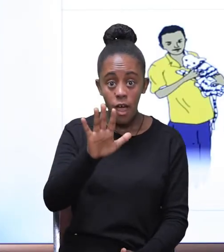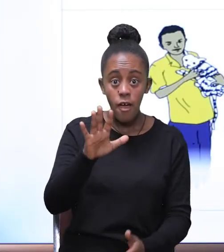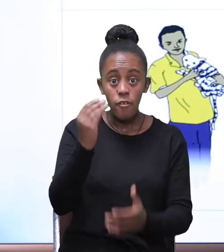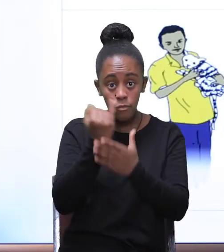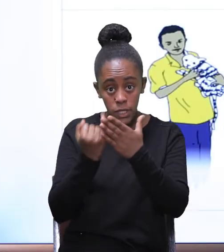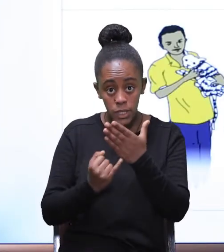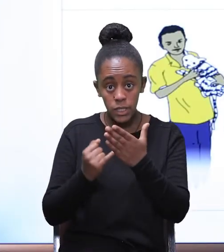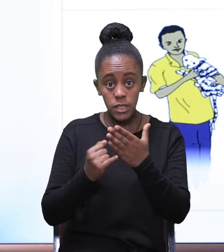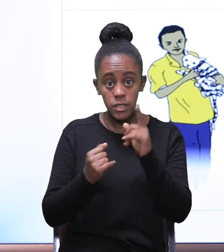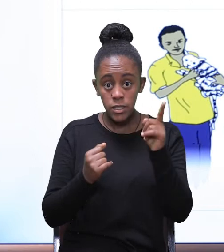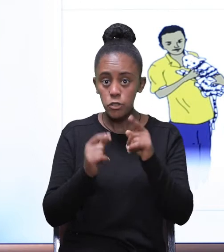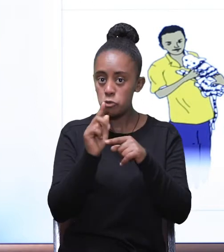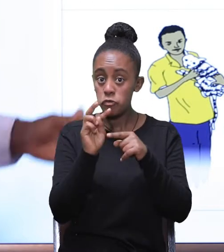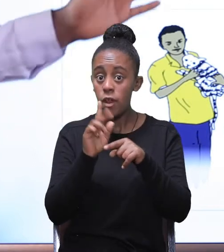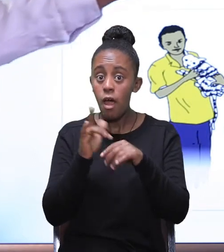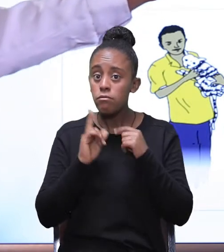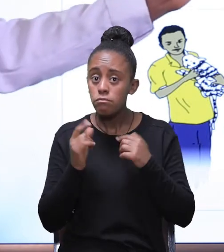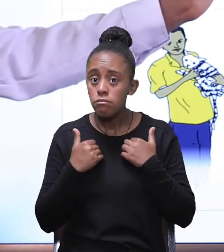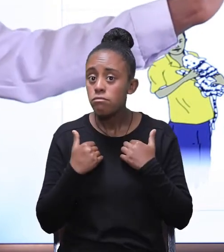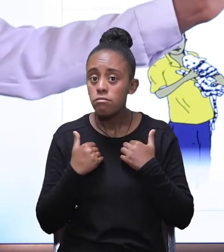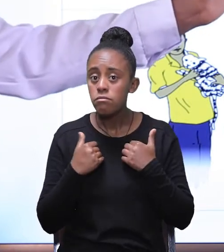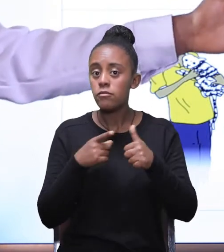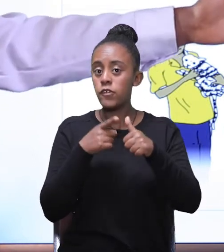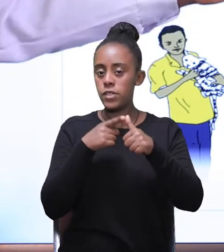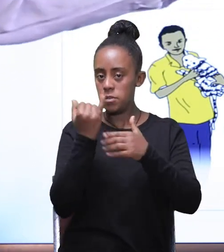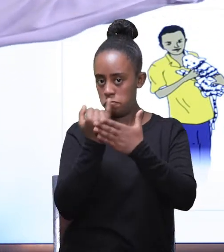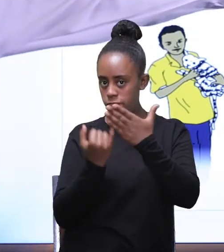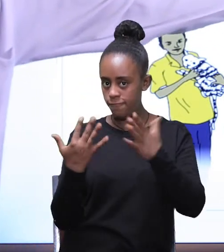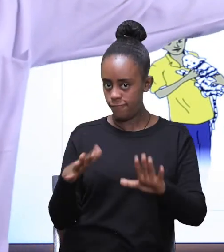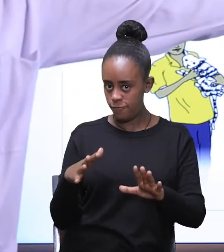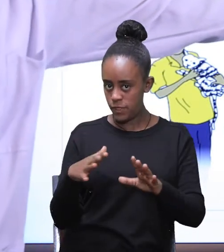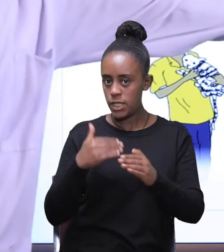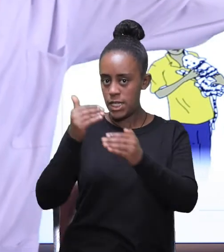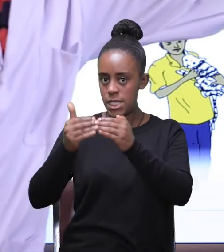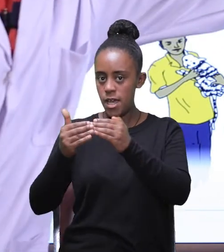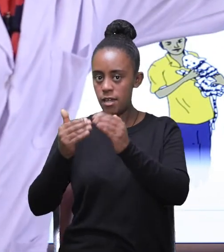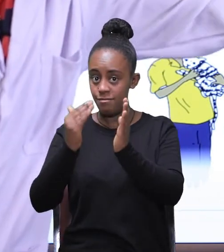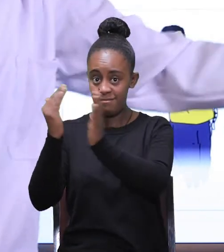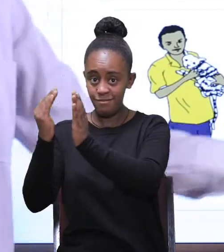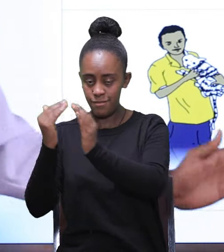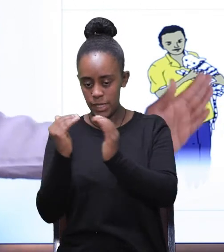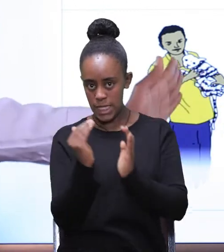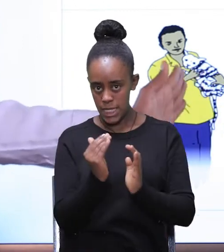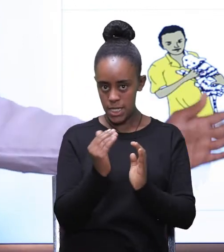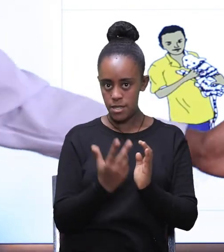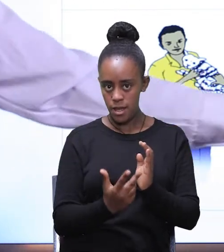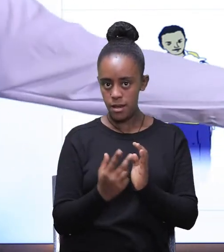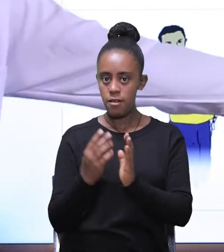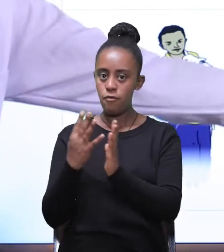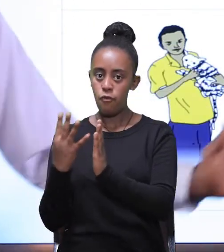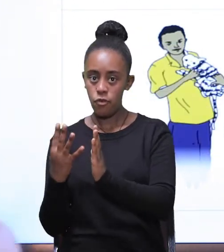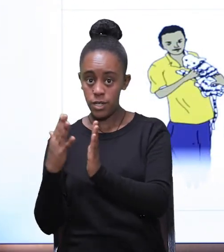this smart television. This one is the first one, second, third,